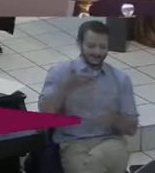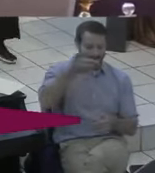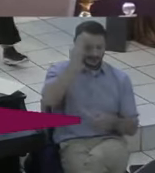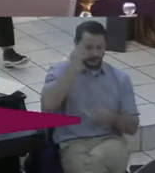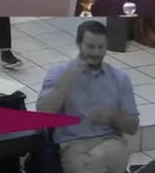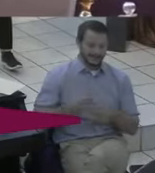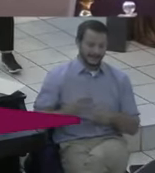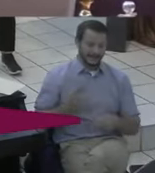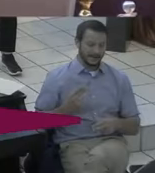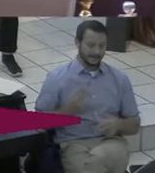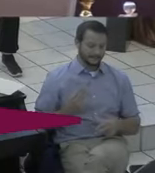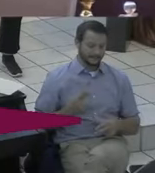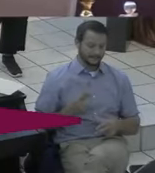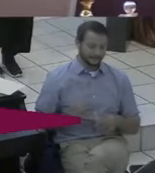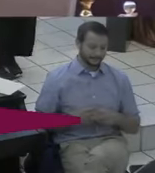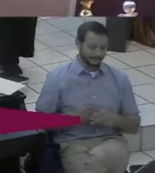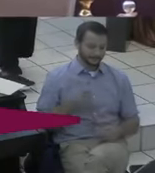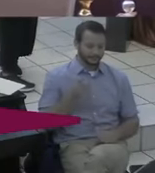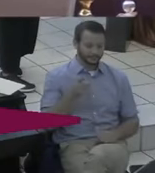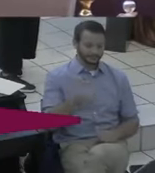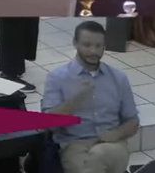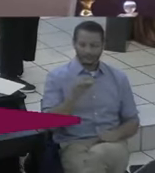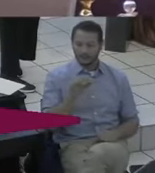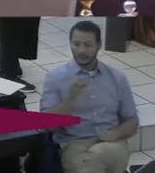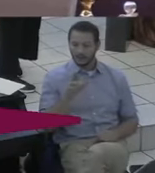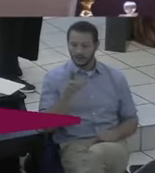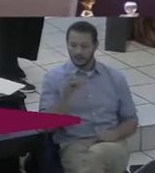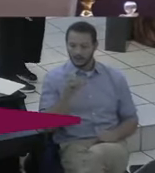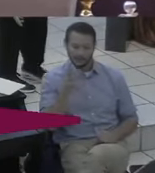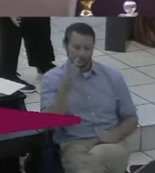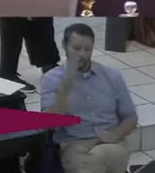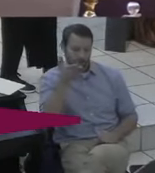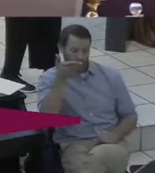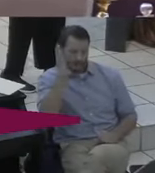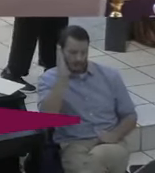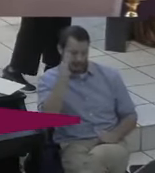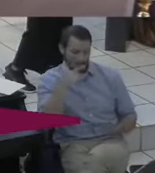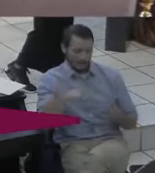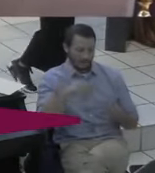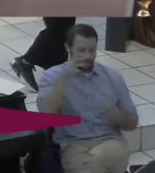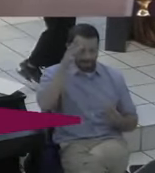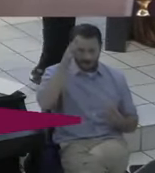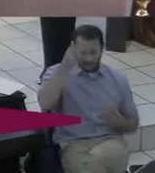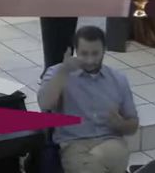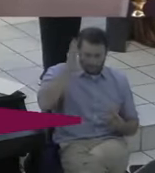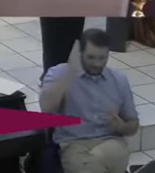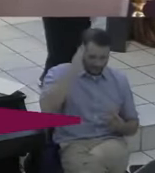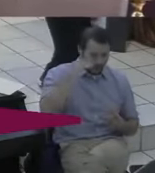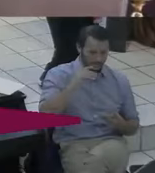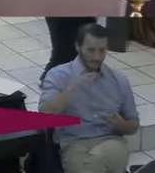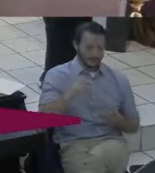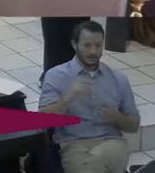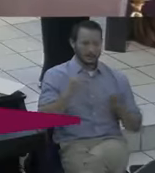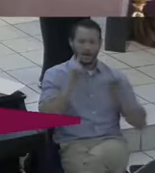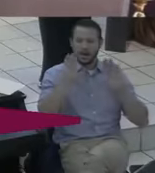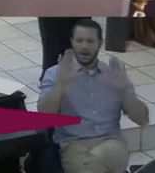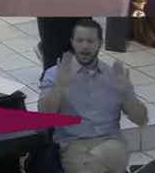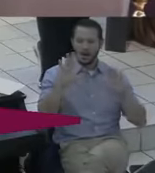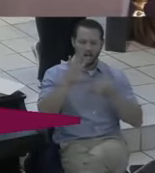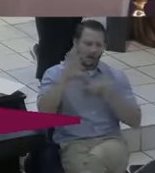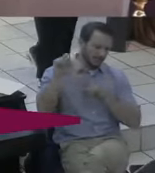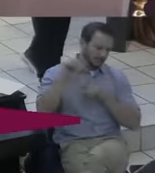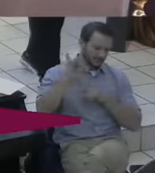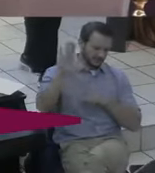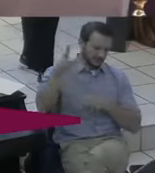name. You are Mother God, Father. Father God,